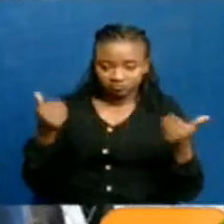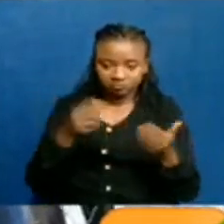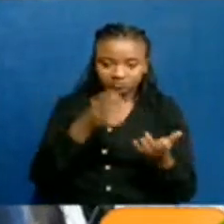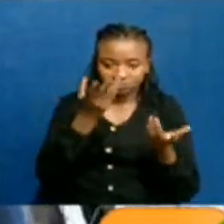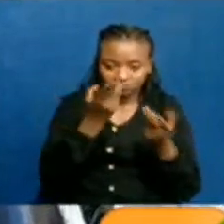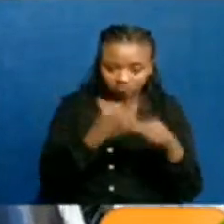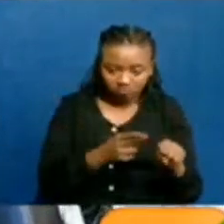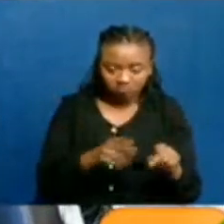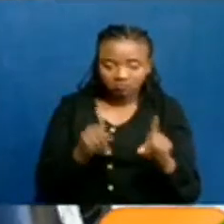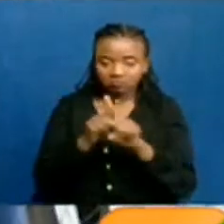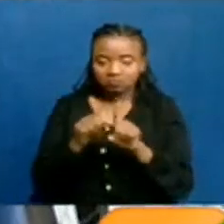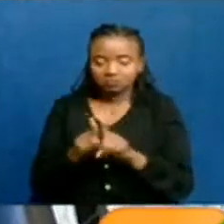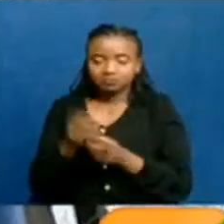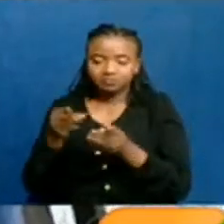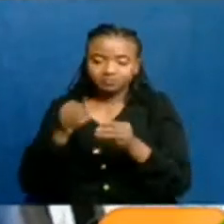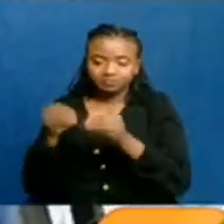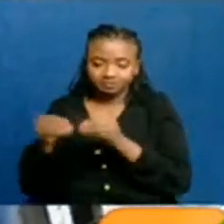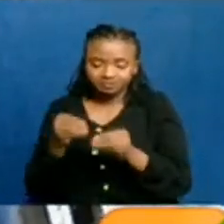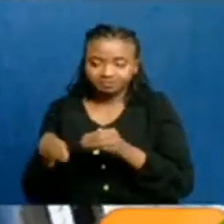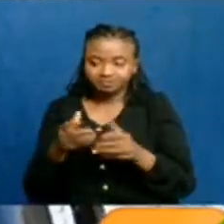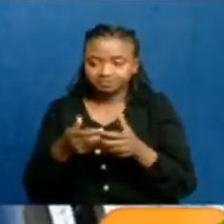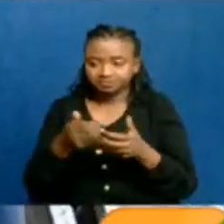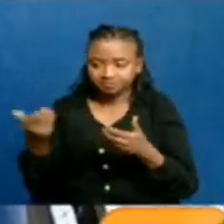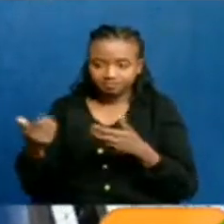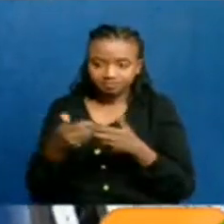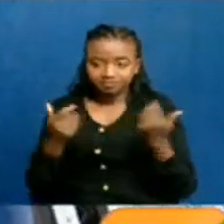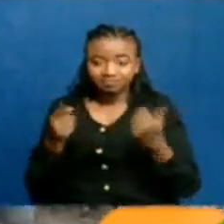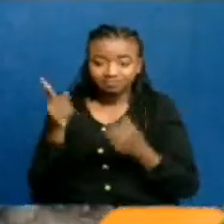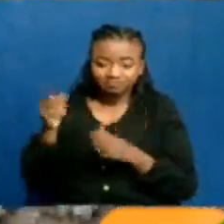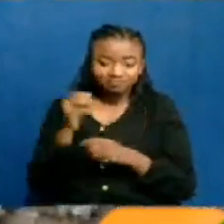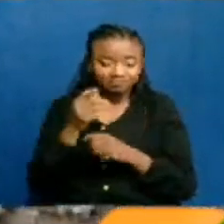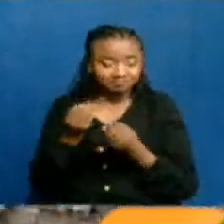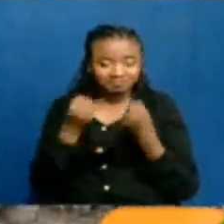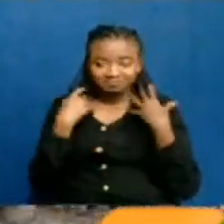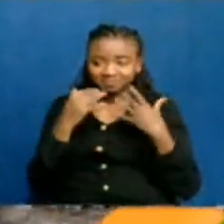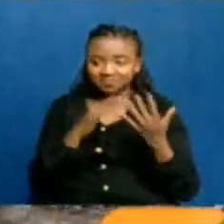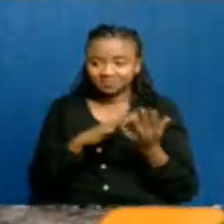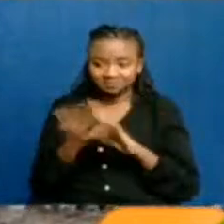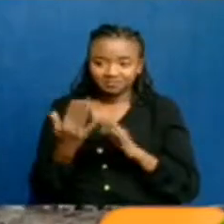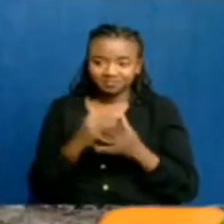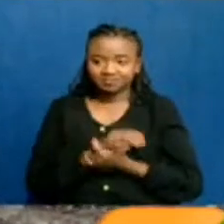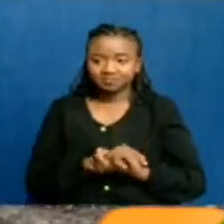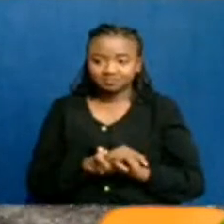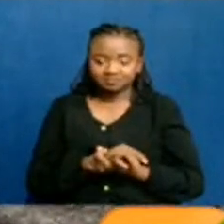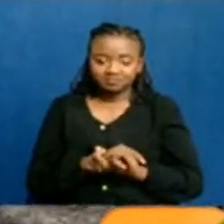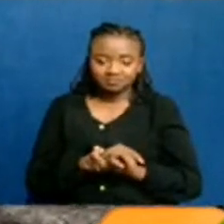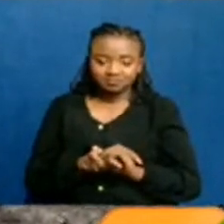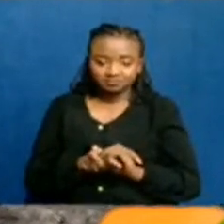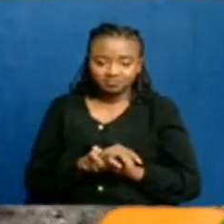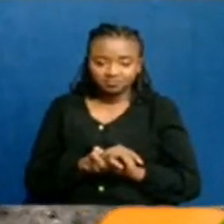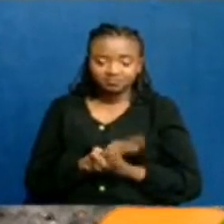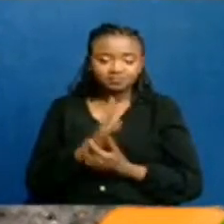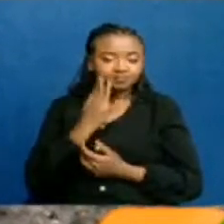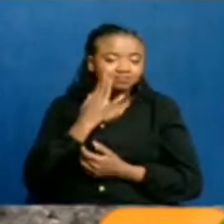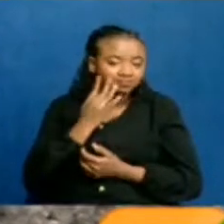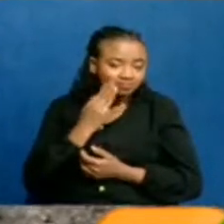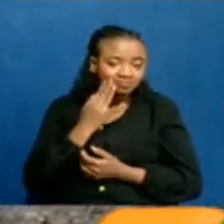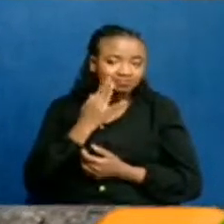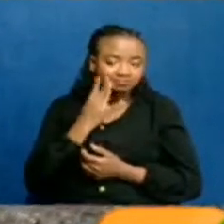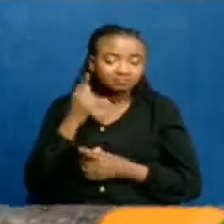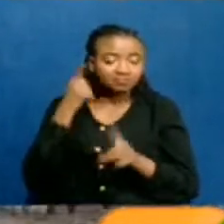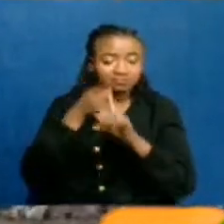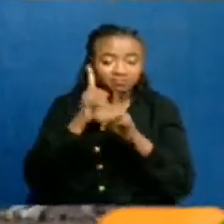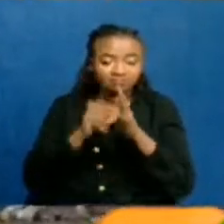rest. It is a routine they have mastered, day after day, ensuring